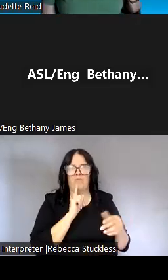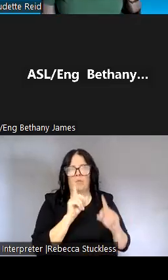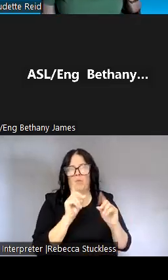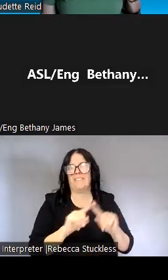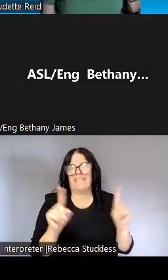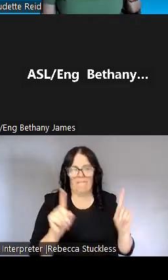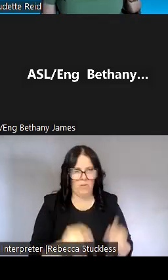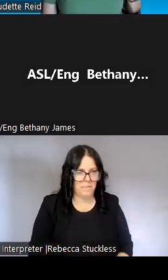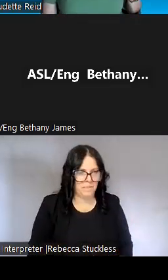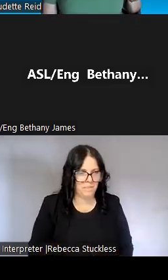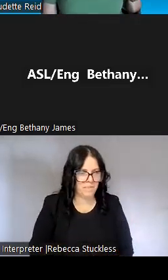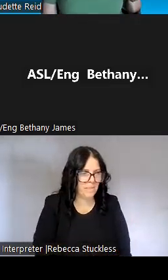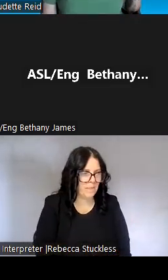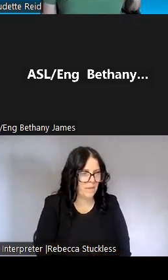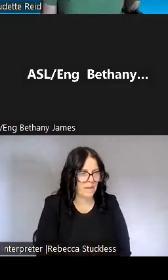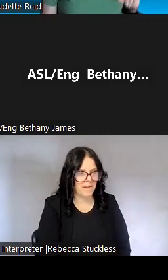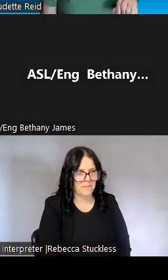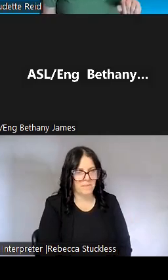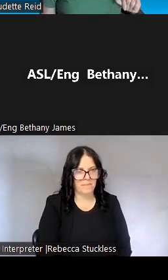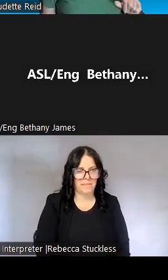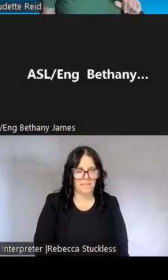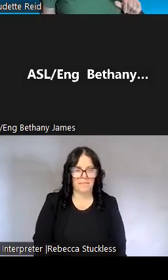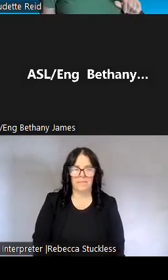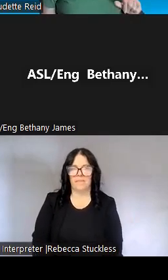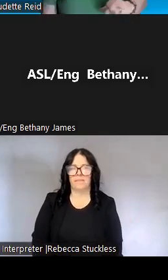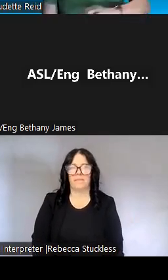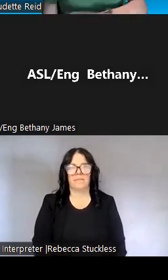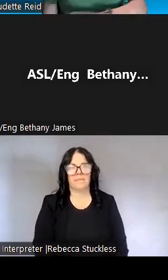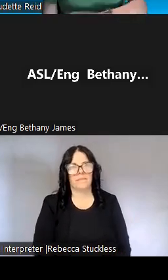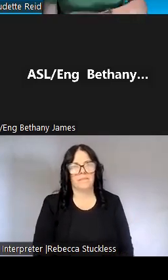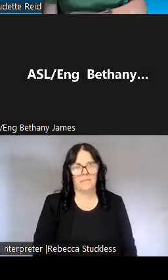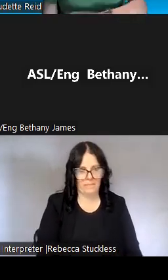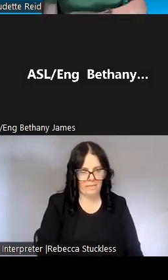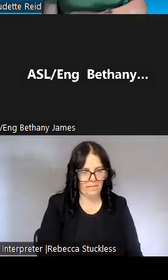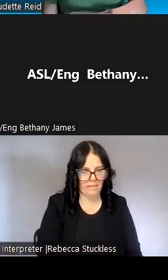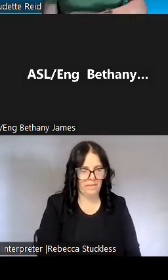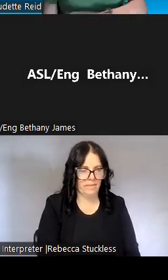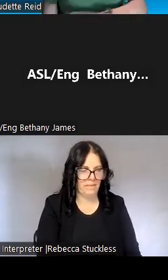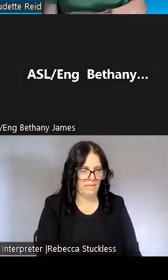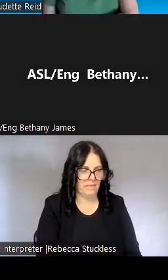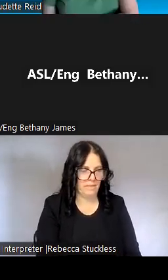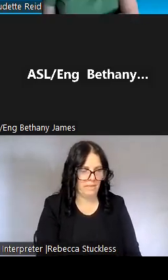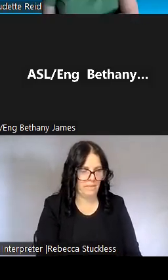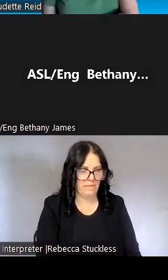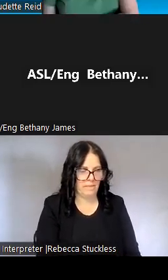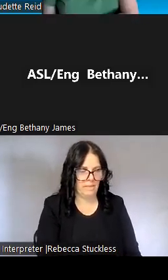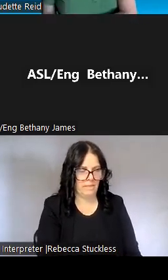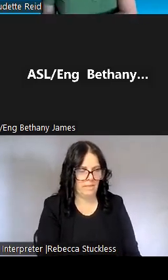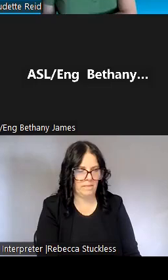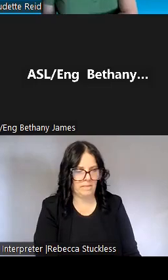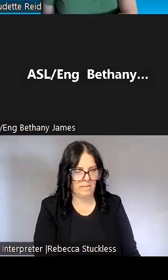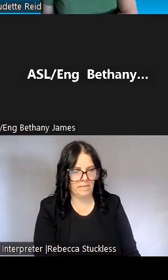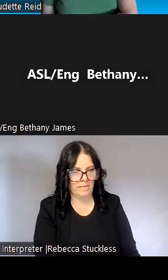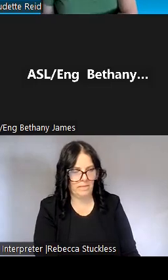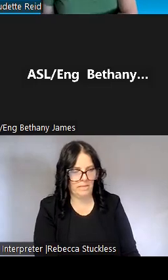now. And it's also important that you consider how the phone is paid for.